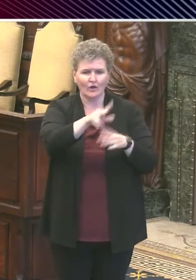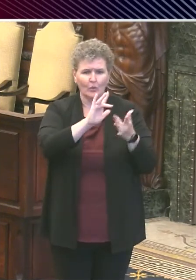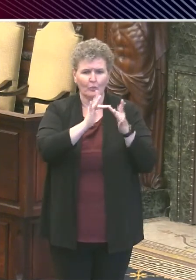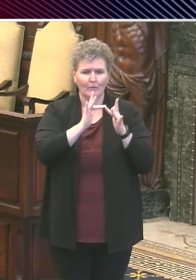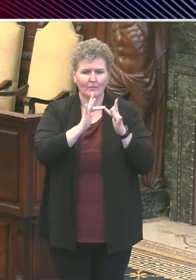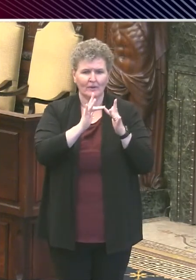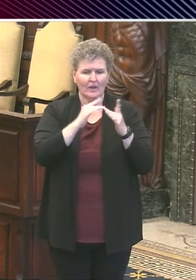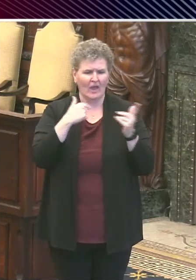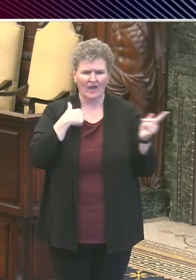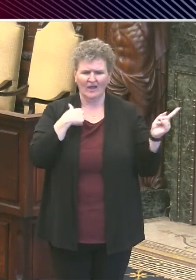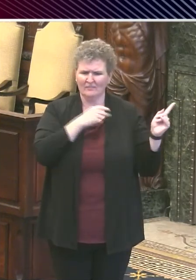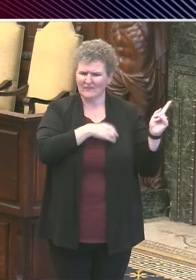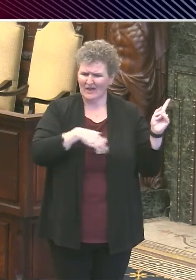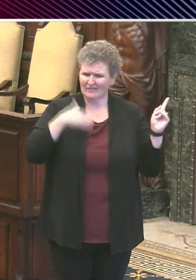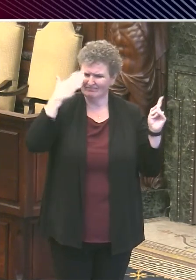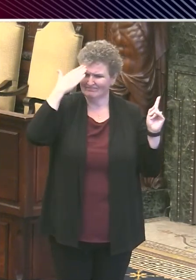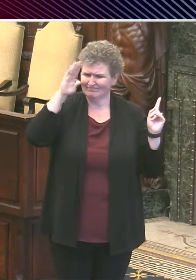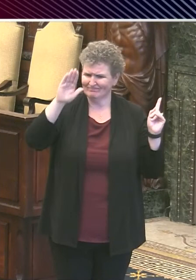looked at the website?